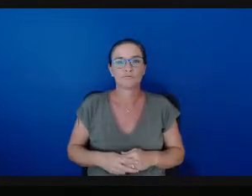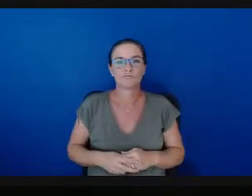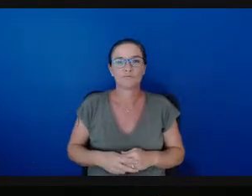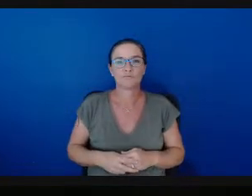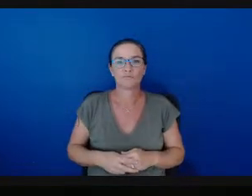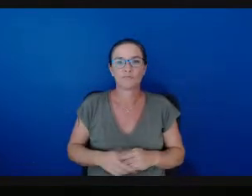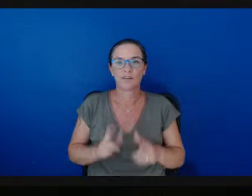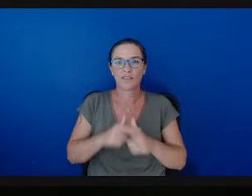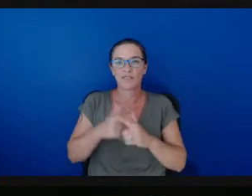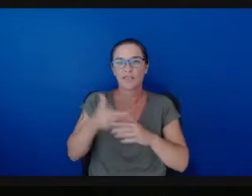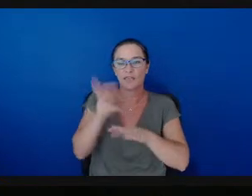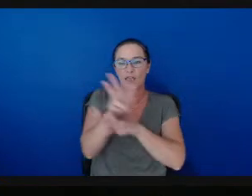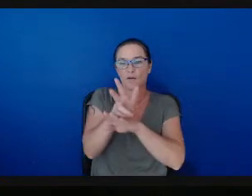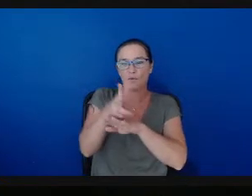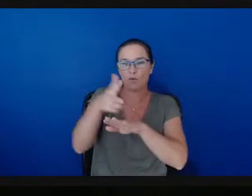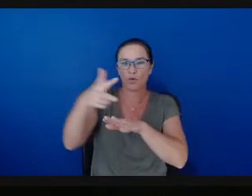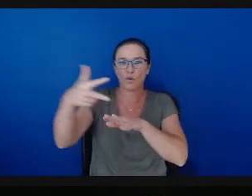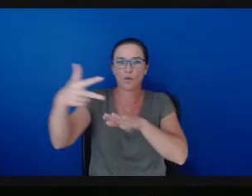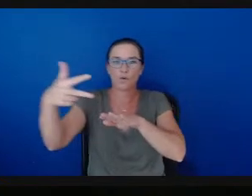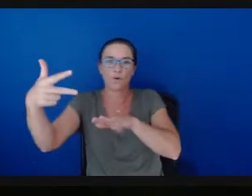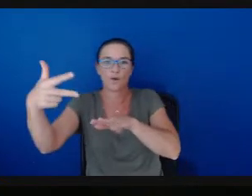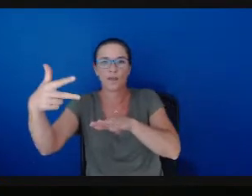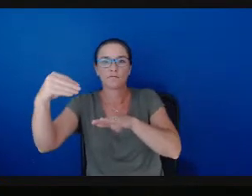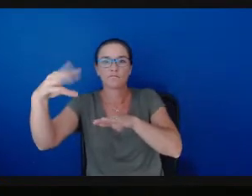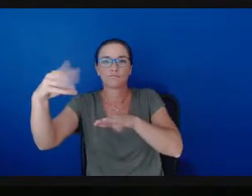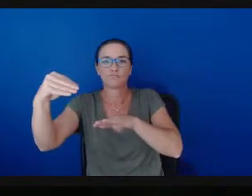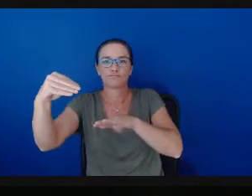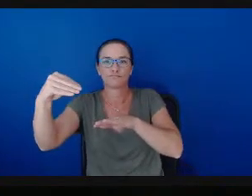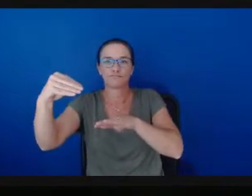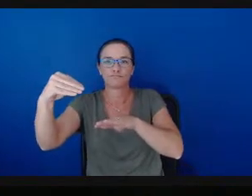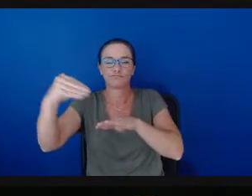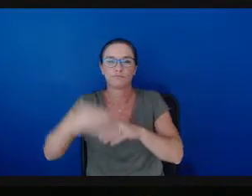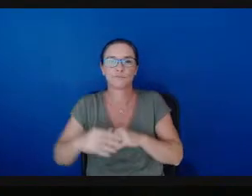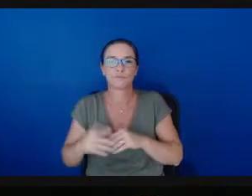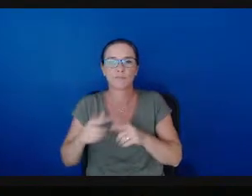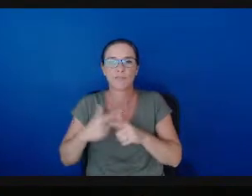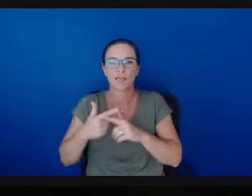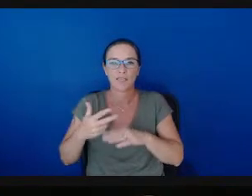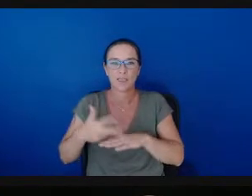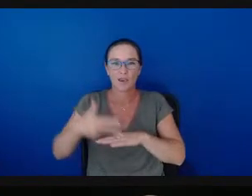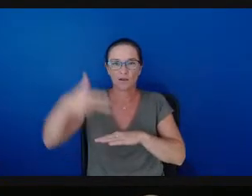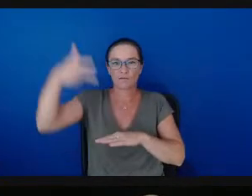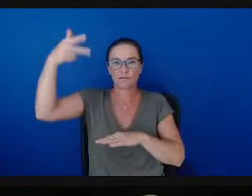snap another picture here as well, and then upwards and out